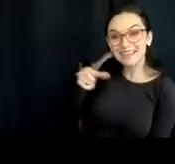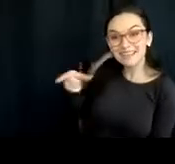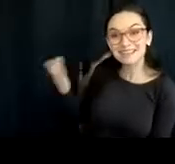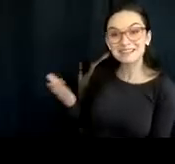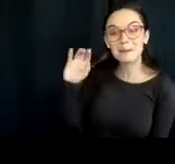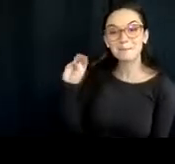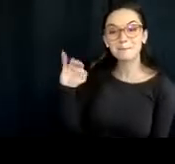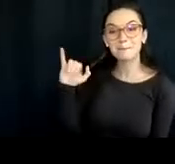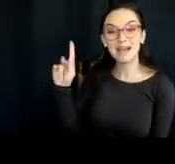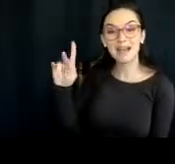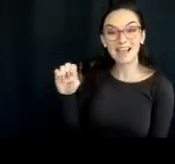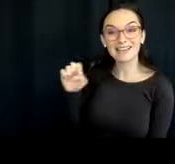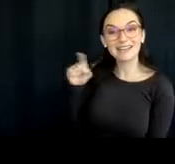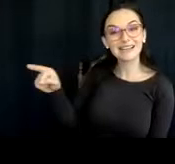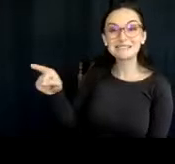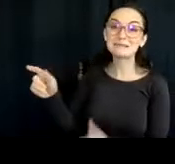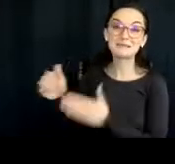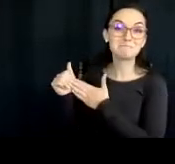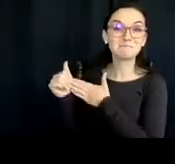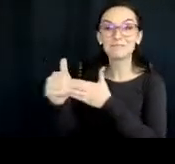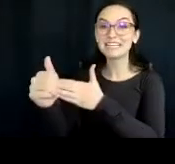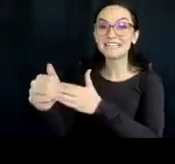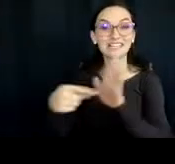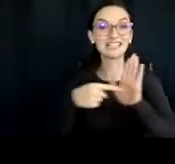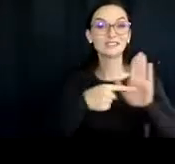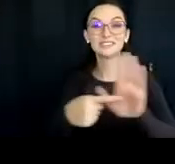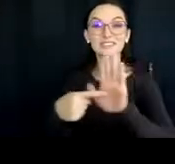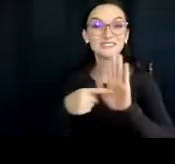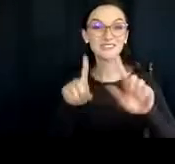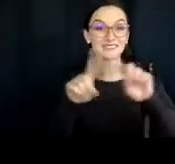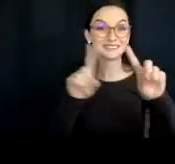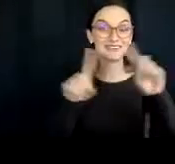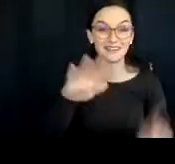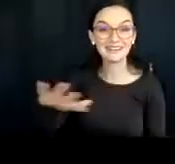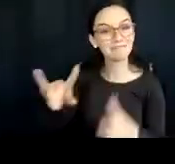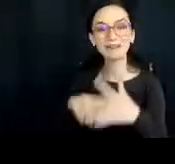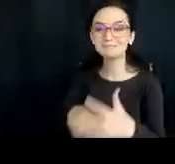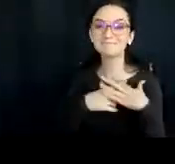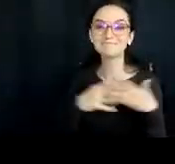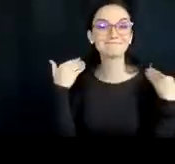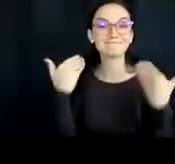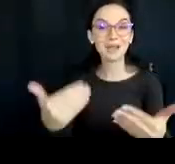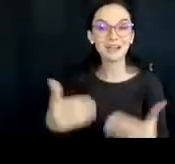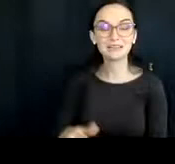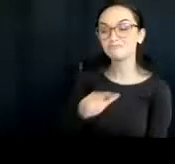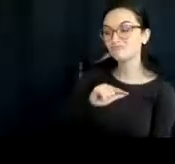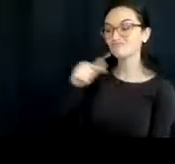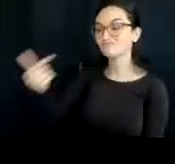to guide us and show us all around Autzen Stadium. So let's get started. This is the